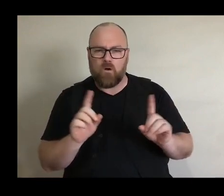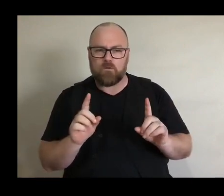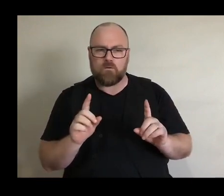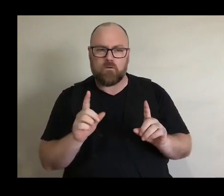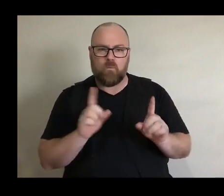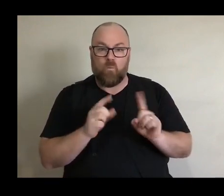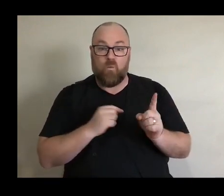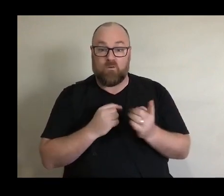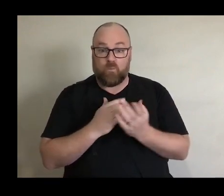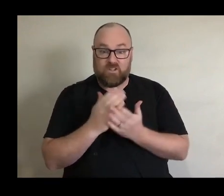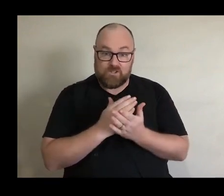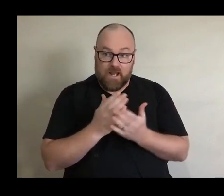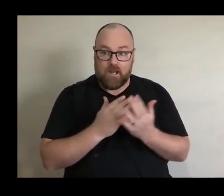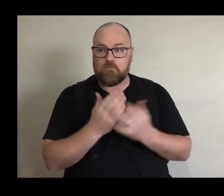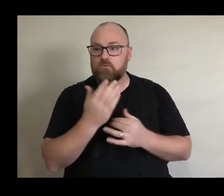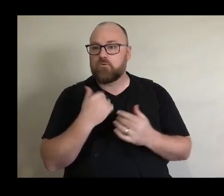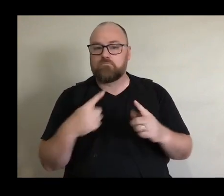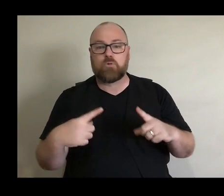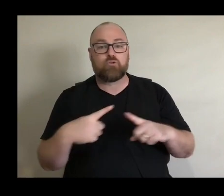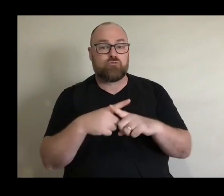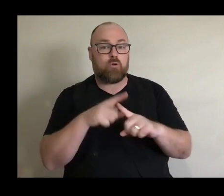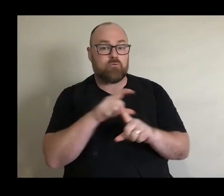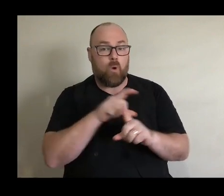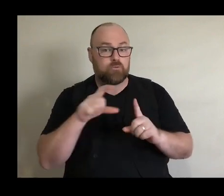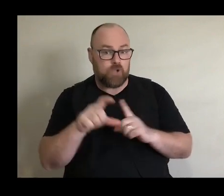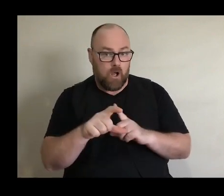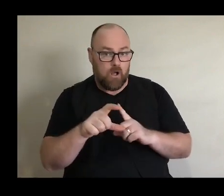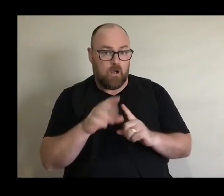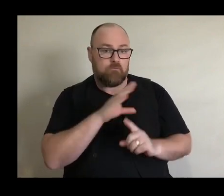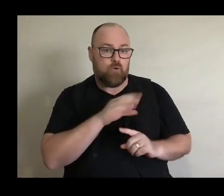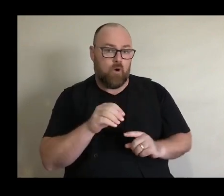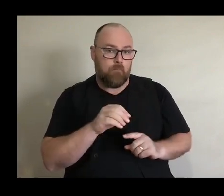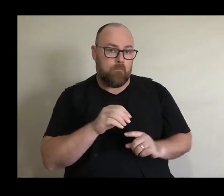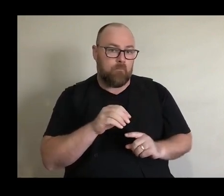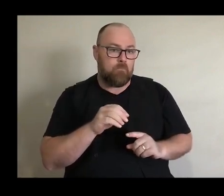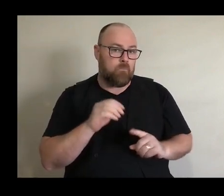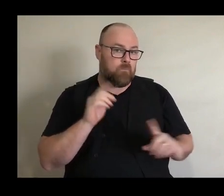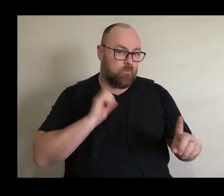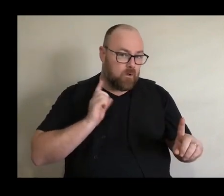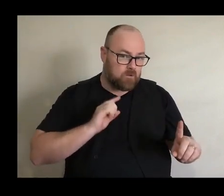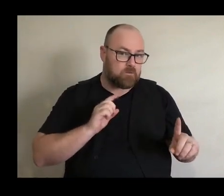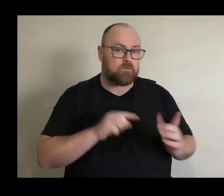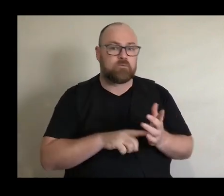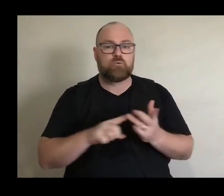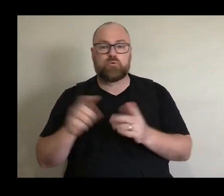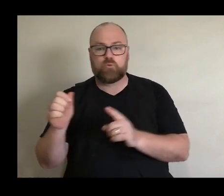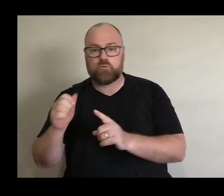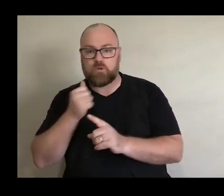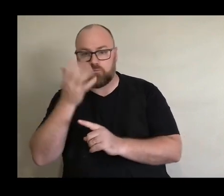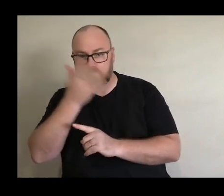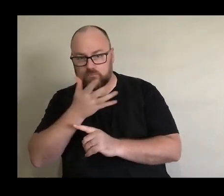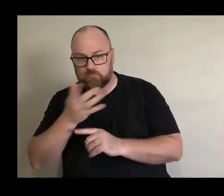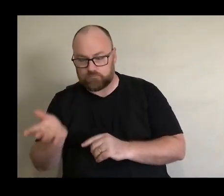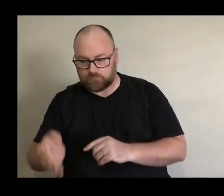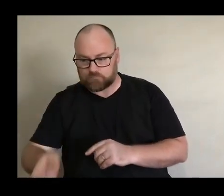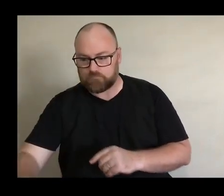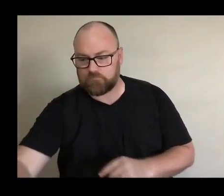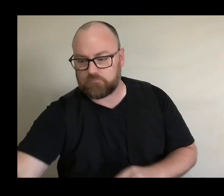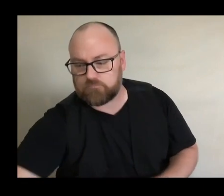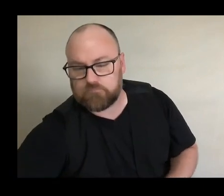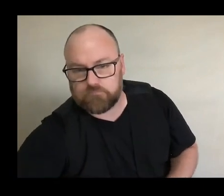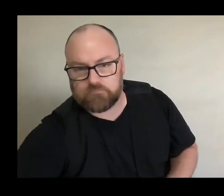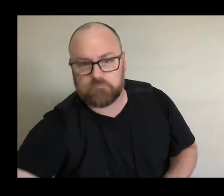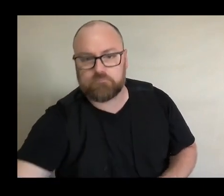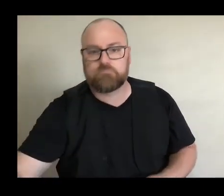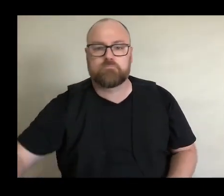that loss across cultural boundaries between settler Australians and Indigenous mob was this